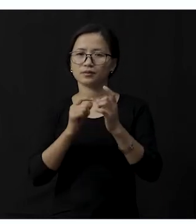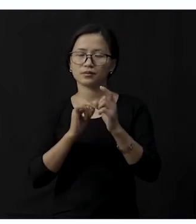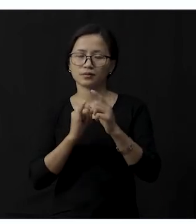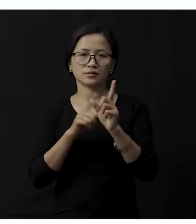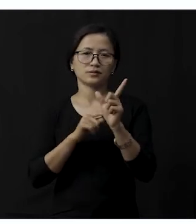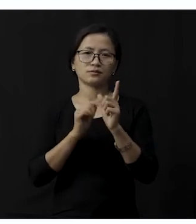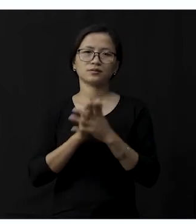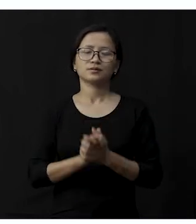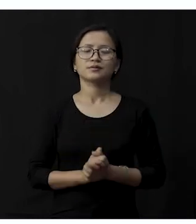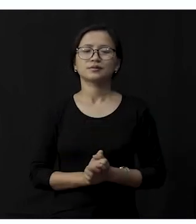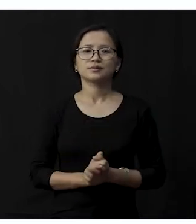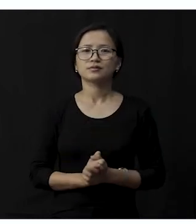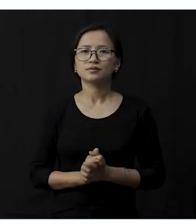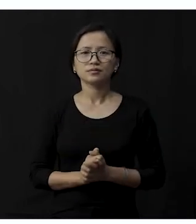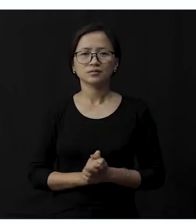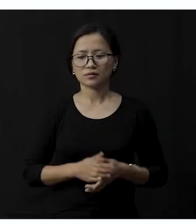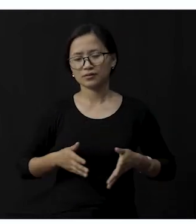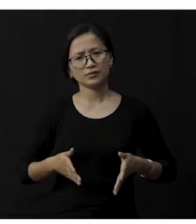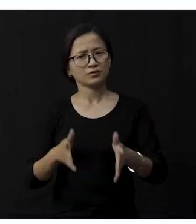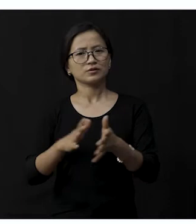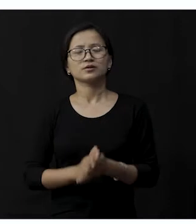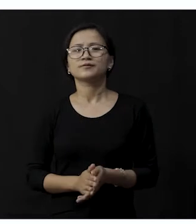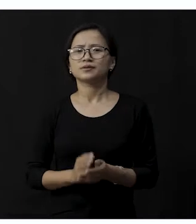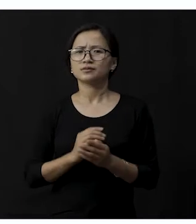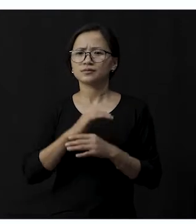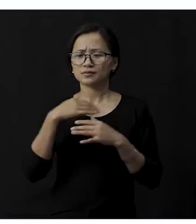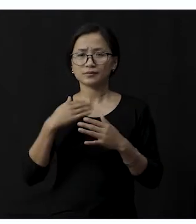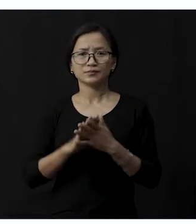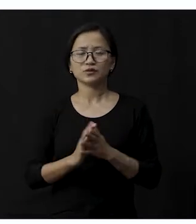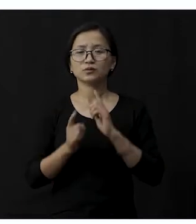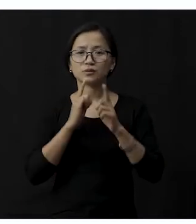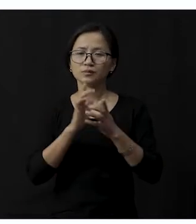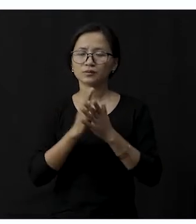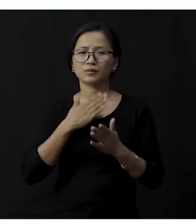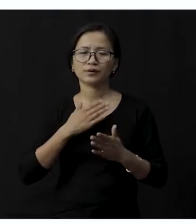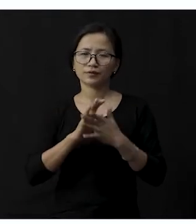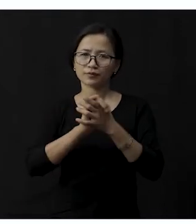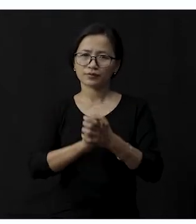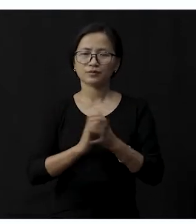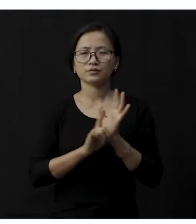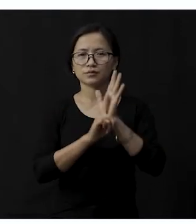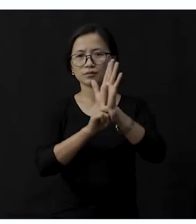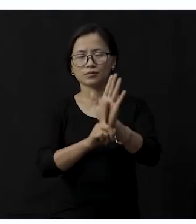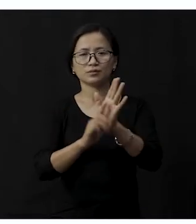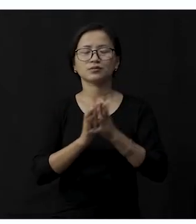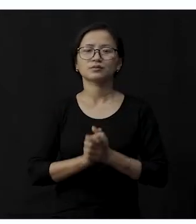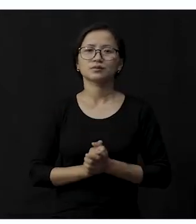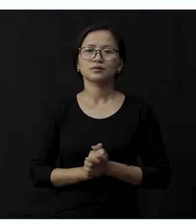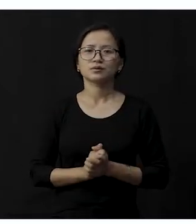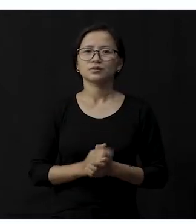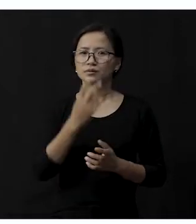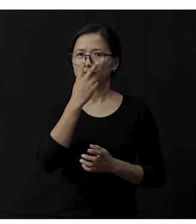So let's, the way I have described my friend, I'm going to show you a picture, and I want you to